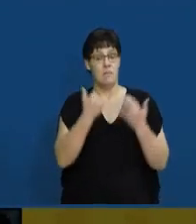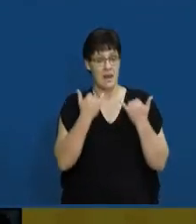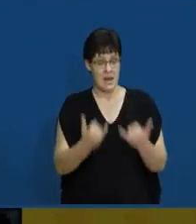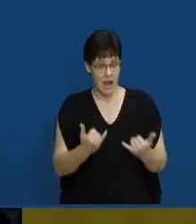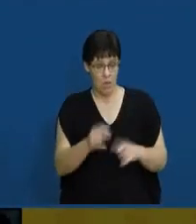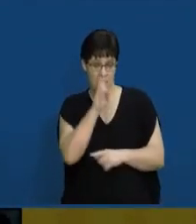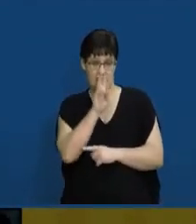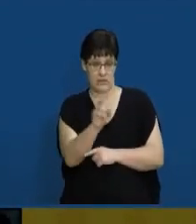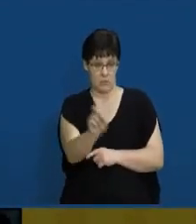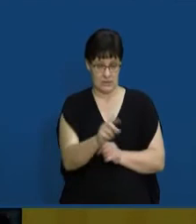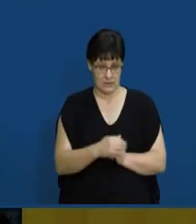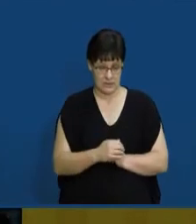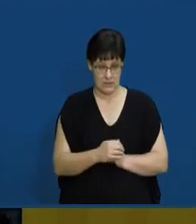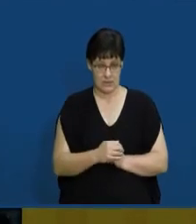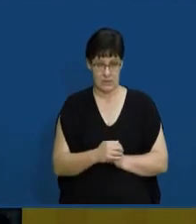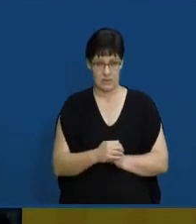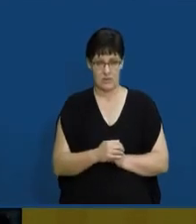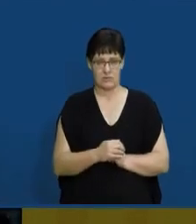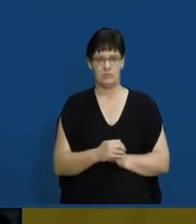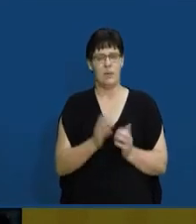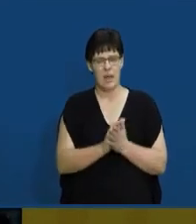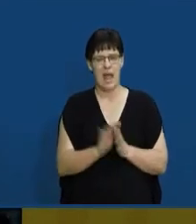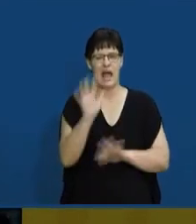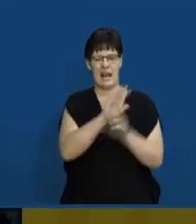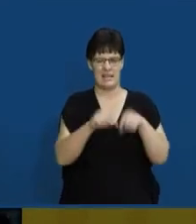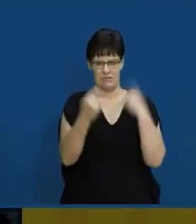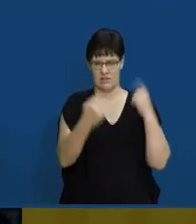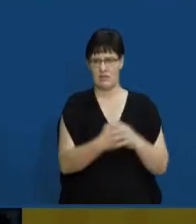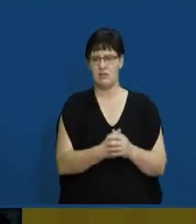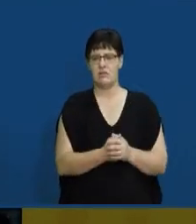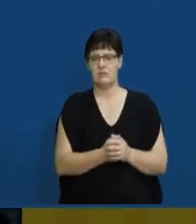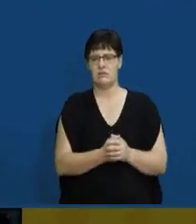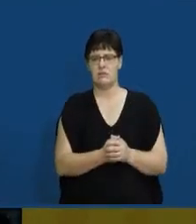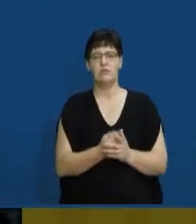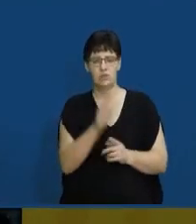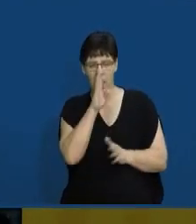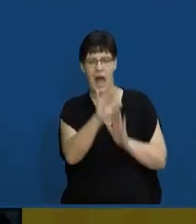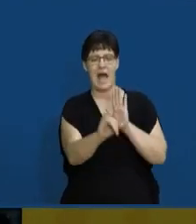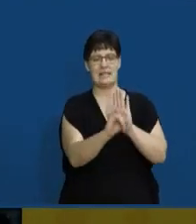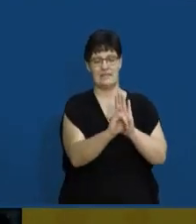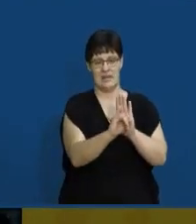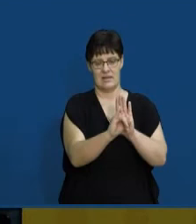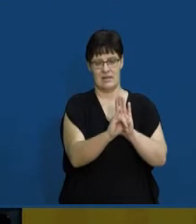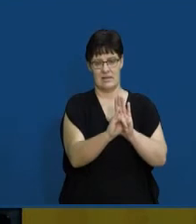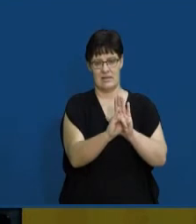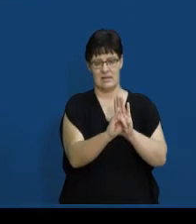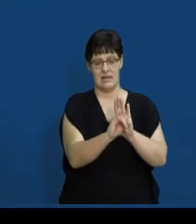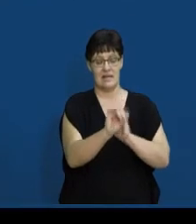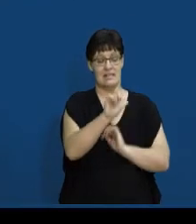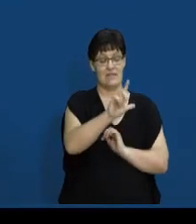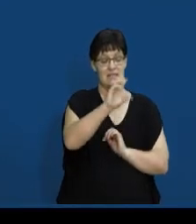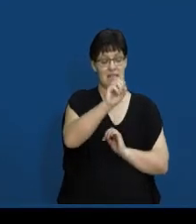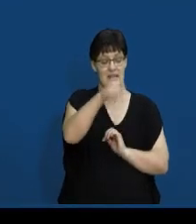to see and say, right, let me do this in a different color, just so that we can identify the